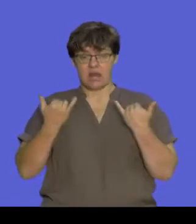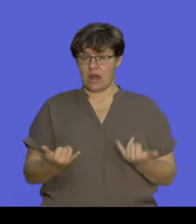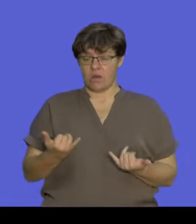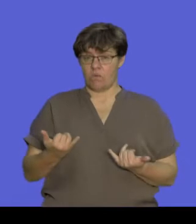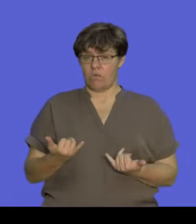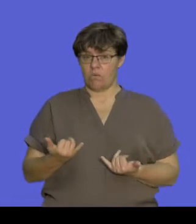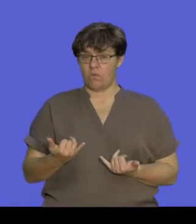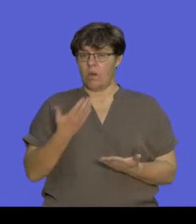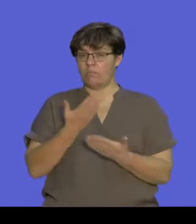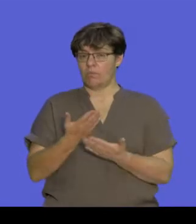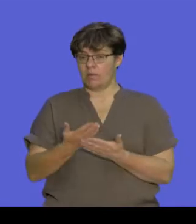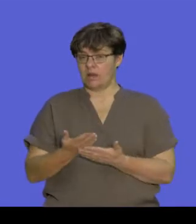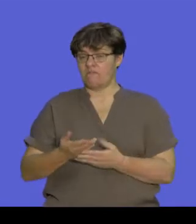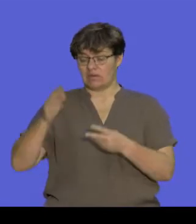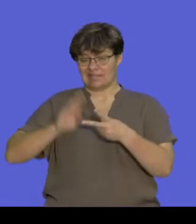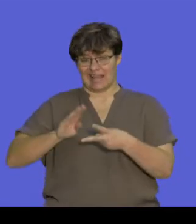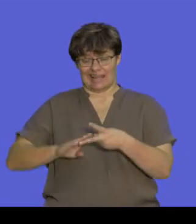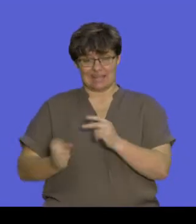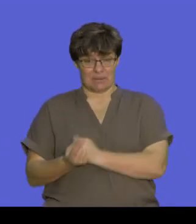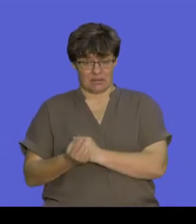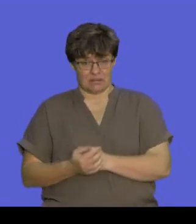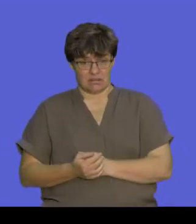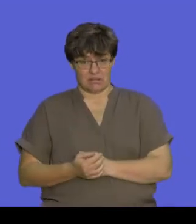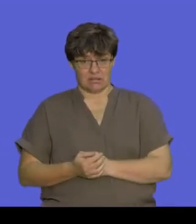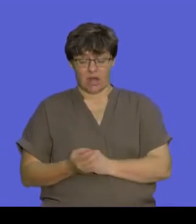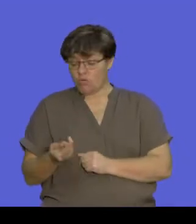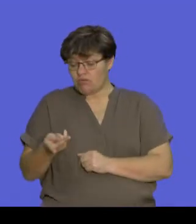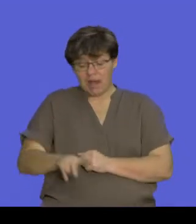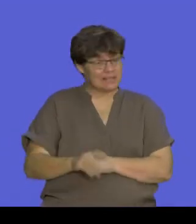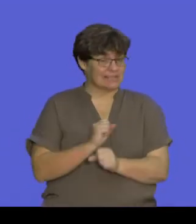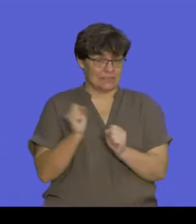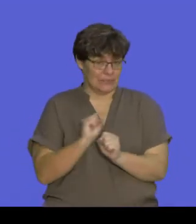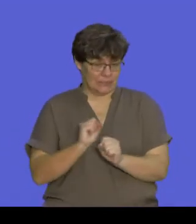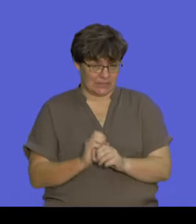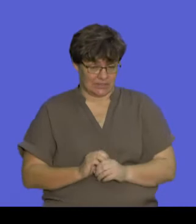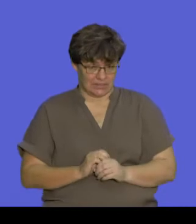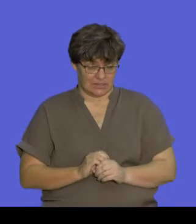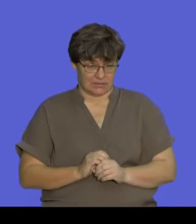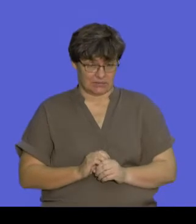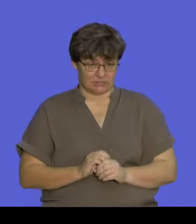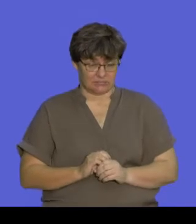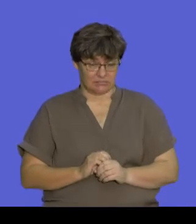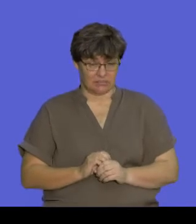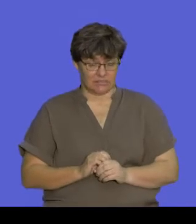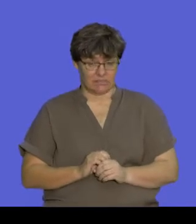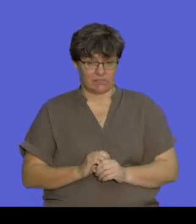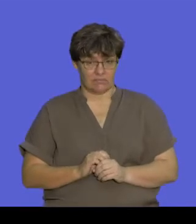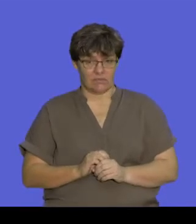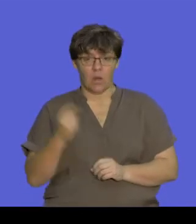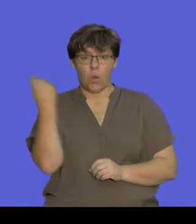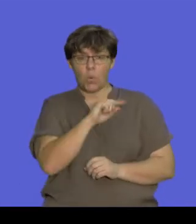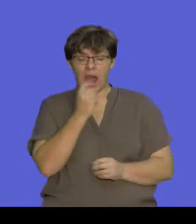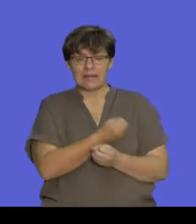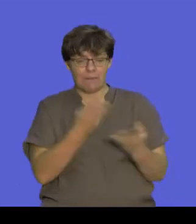the probability of the second event. There's no replacement now. In the second event, how many white socks